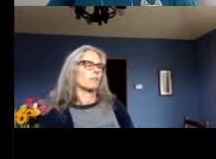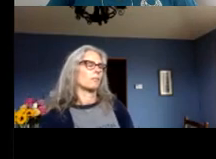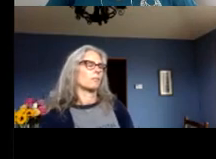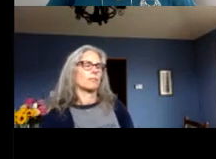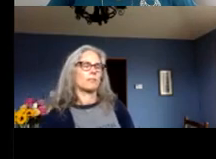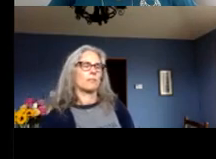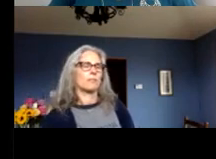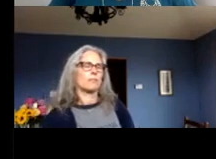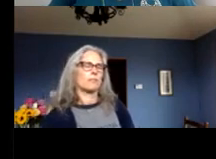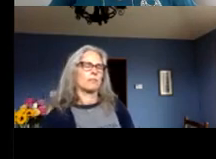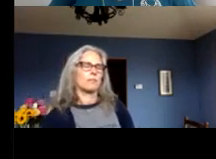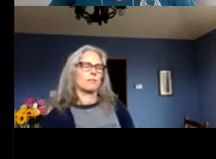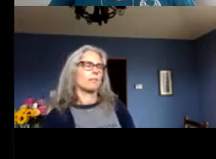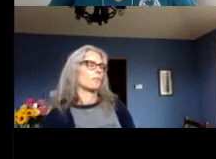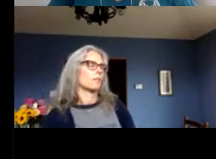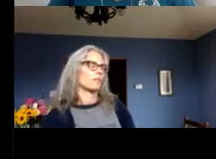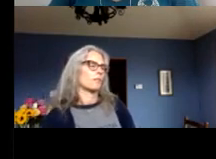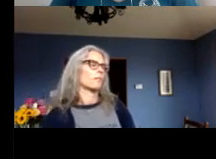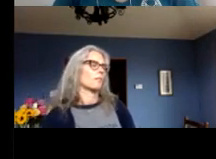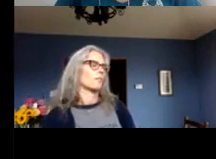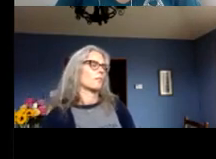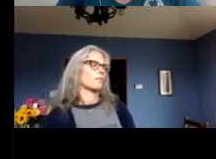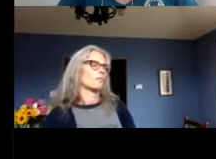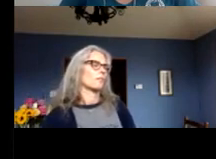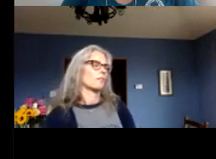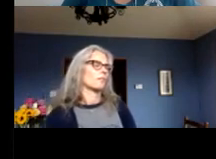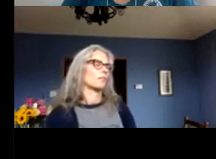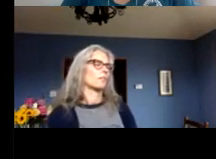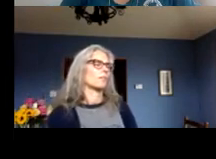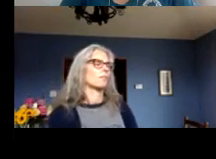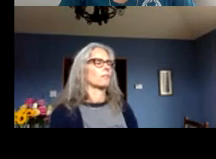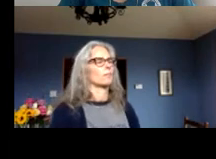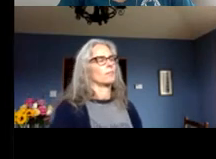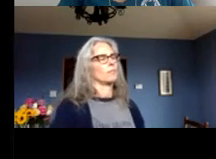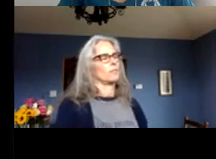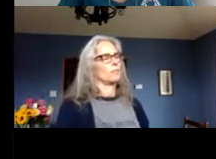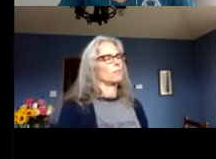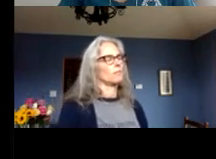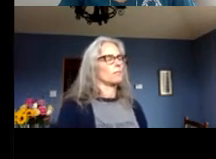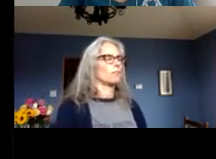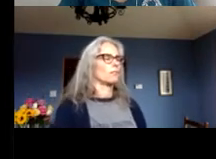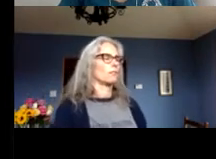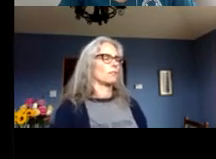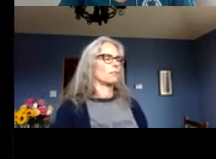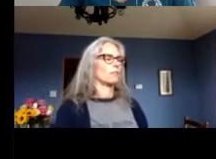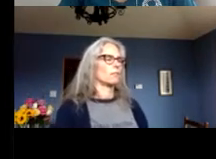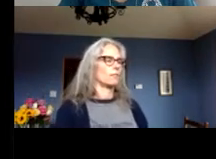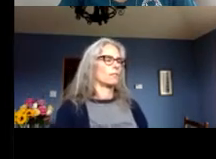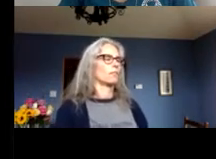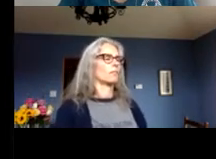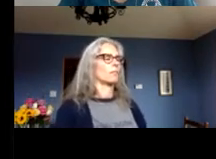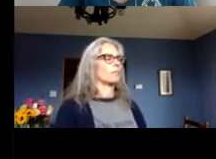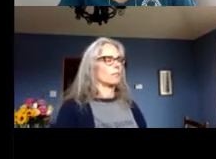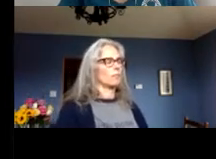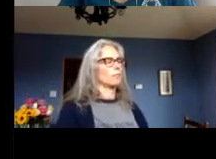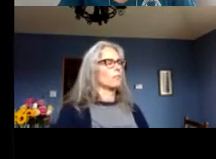they dragged and dropped text boxes to label parts of the stage in this assignment. And so I can